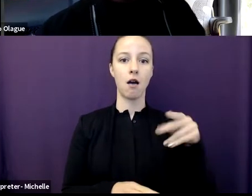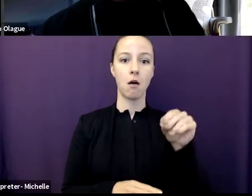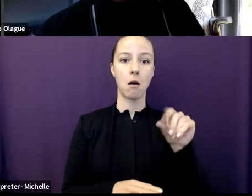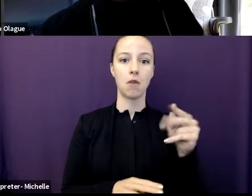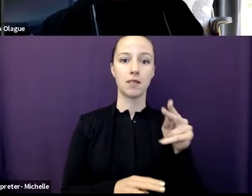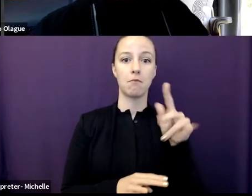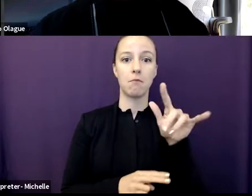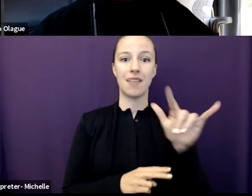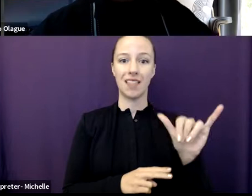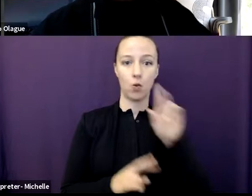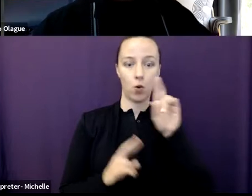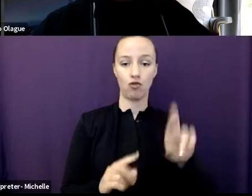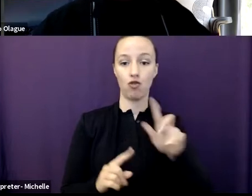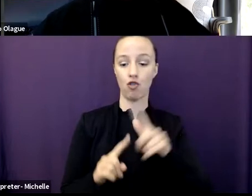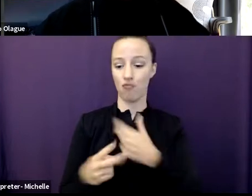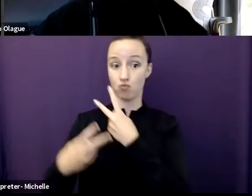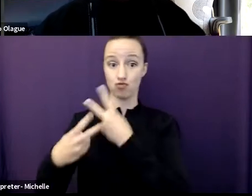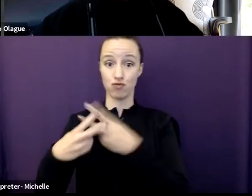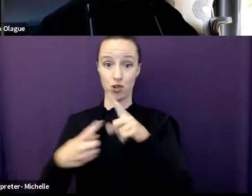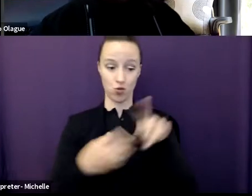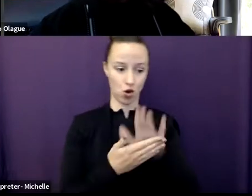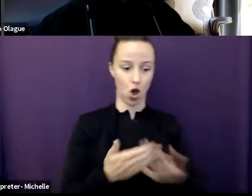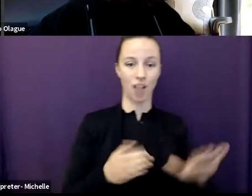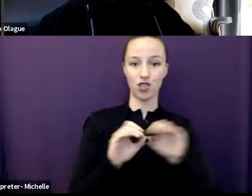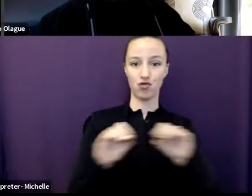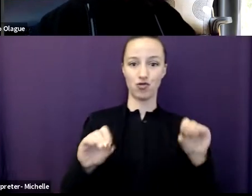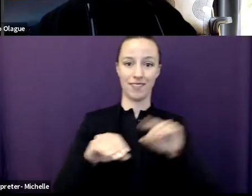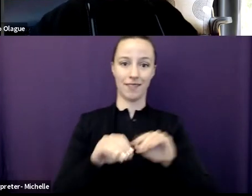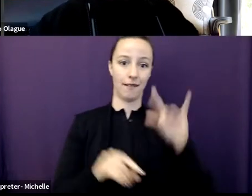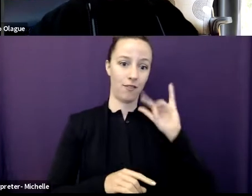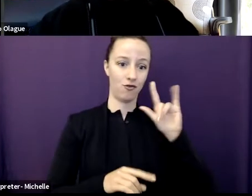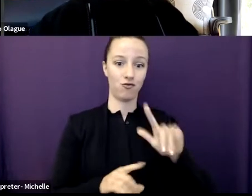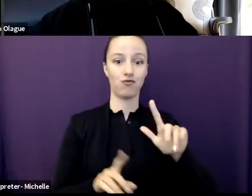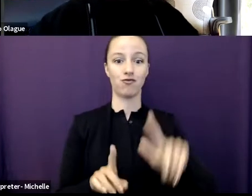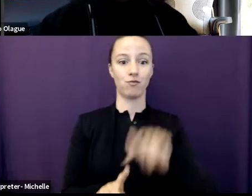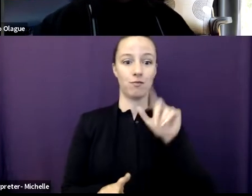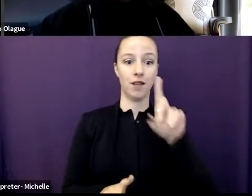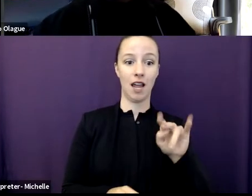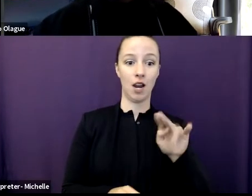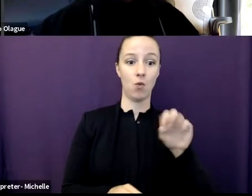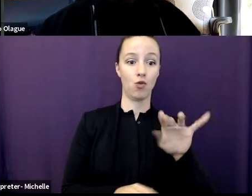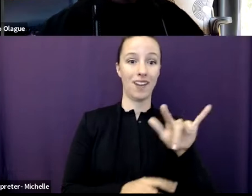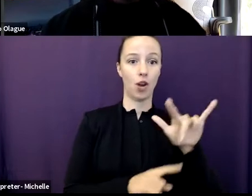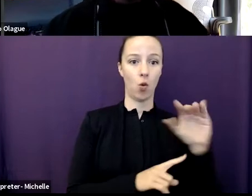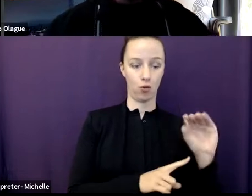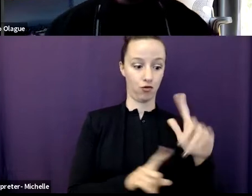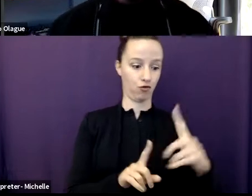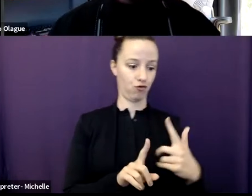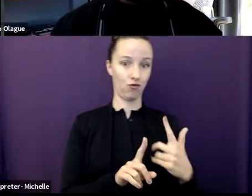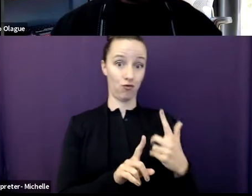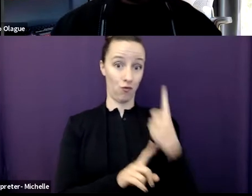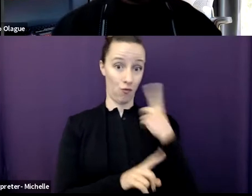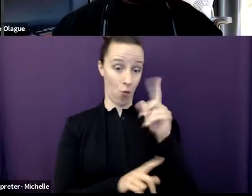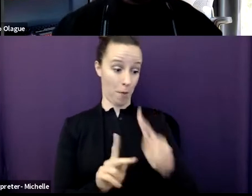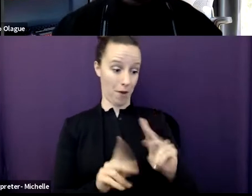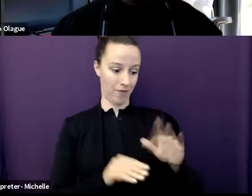to College Degrees in California by Danny Murillo. And so for those of you who were in our last session,